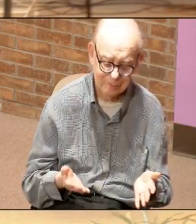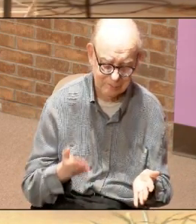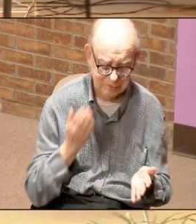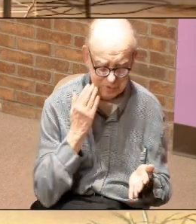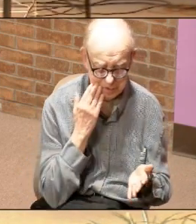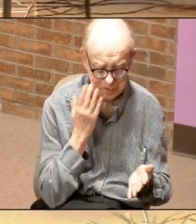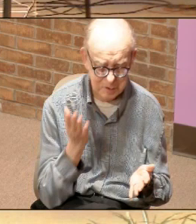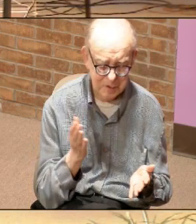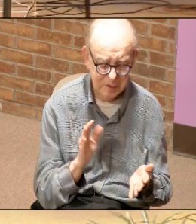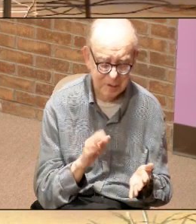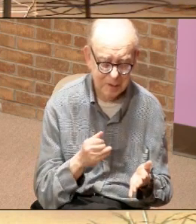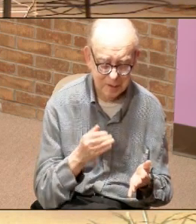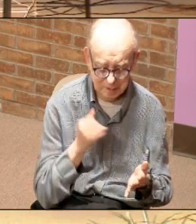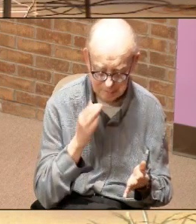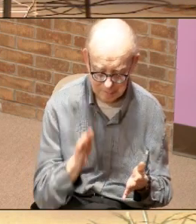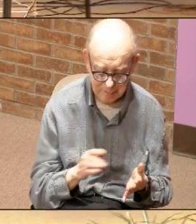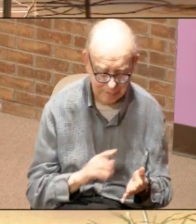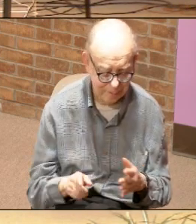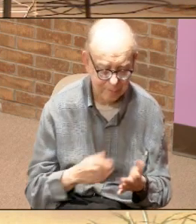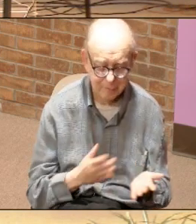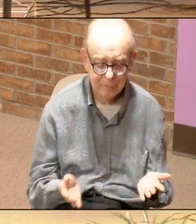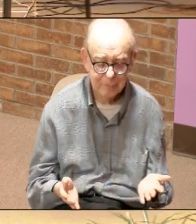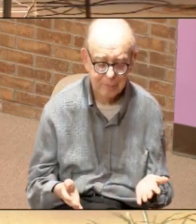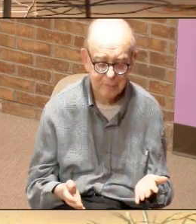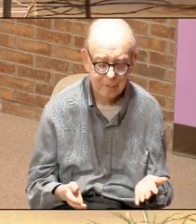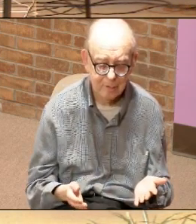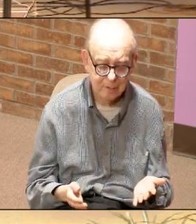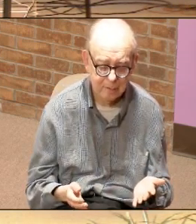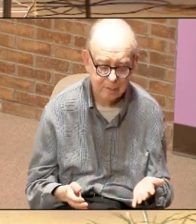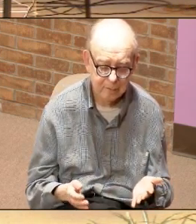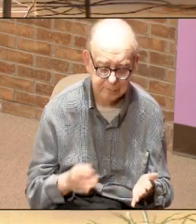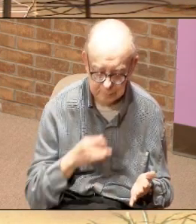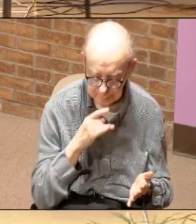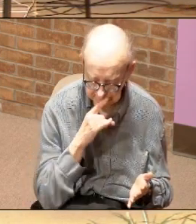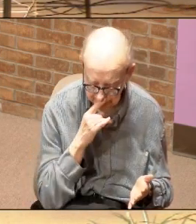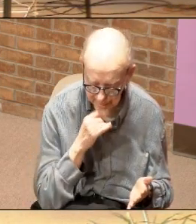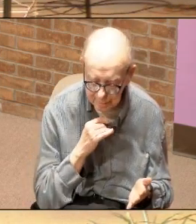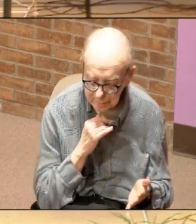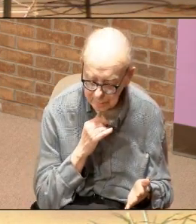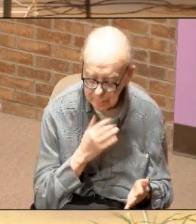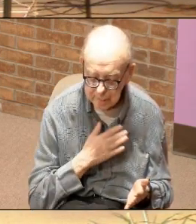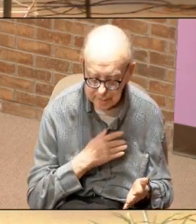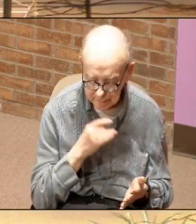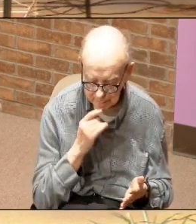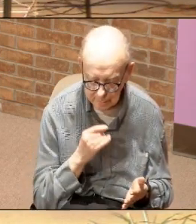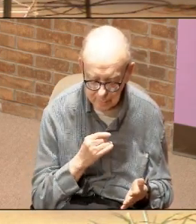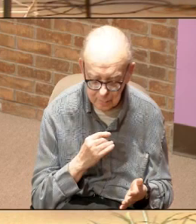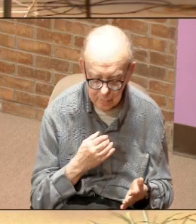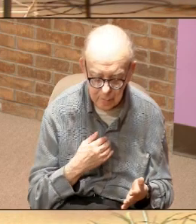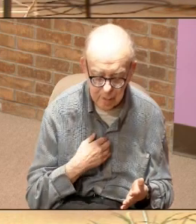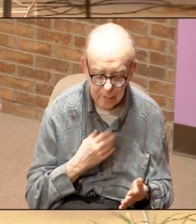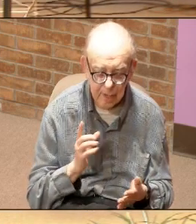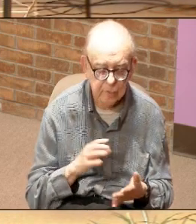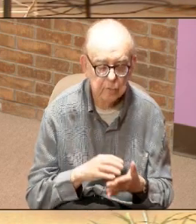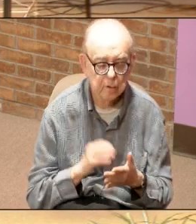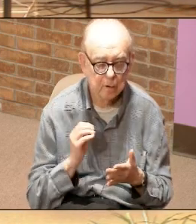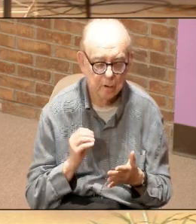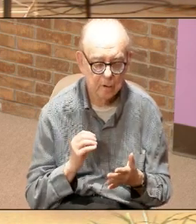You know? Or, hey, Dad, I like this. Or, hey, Dad, I like that. My kids didn't. They had to